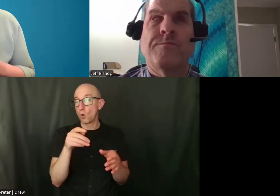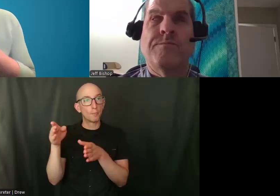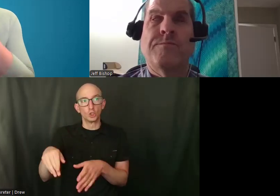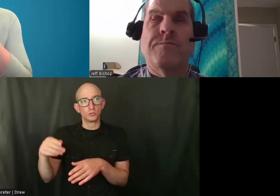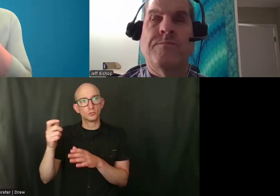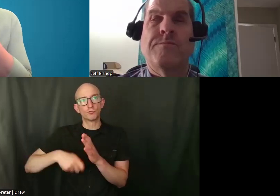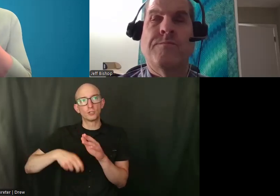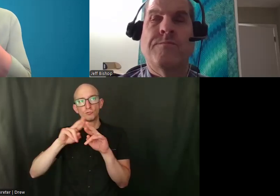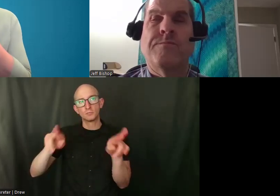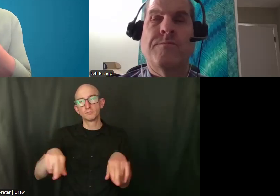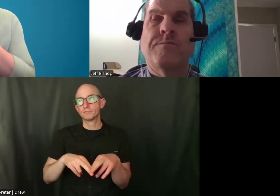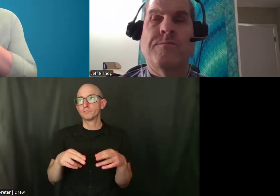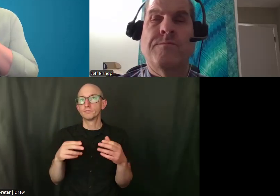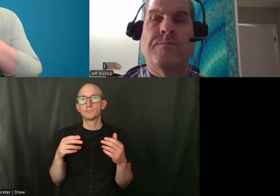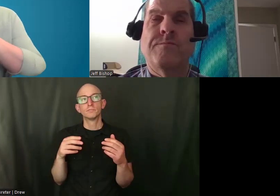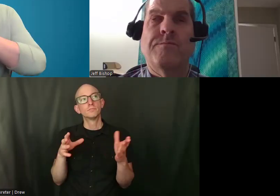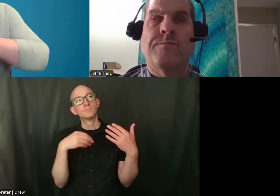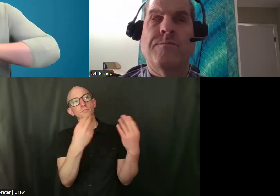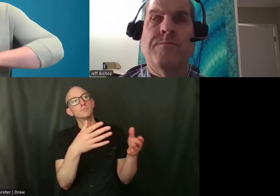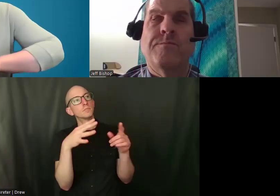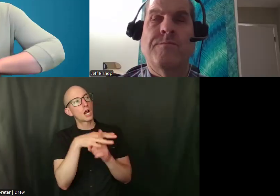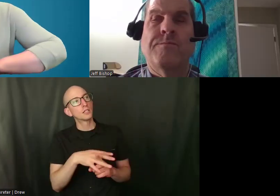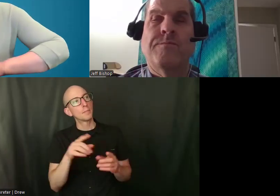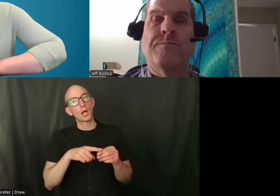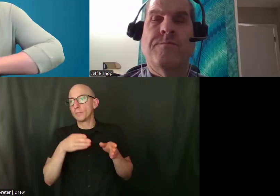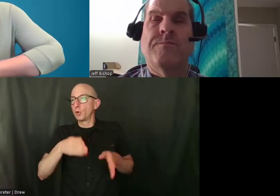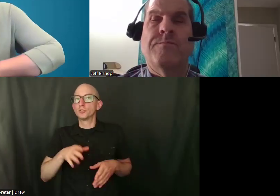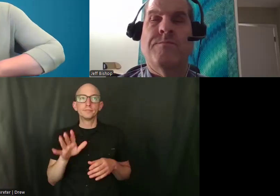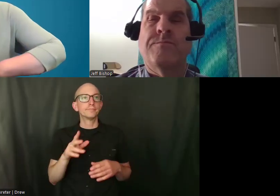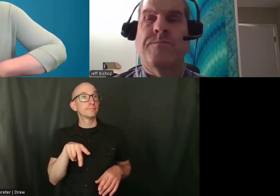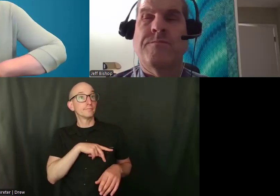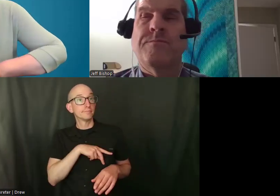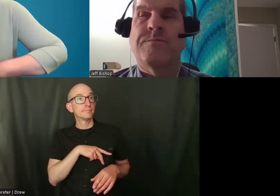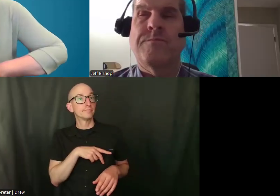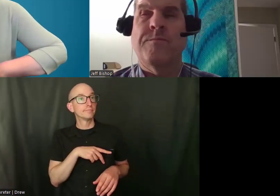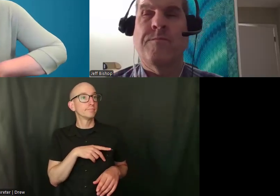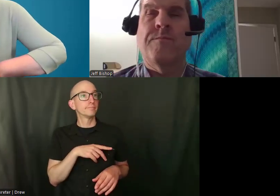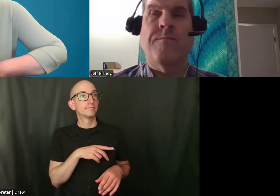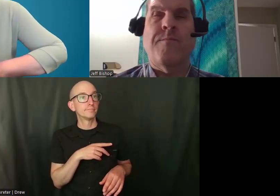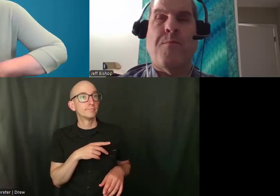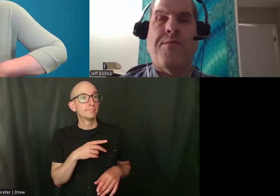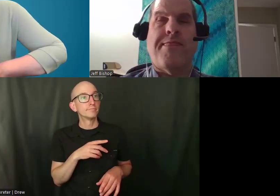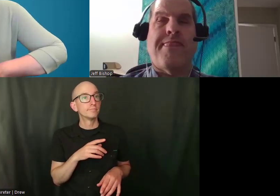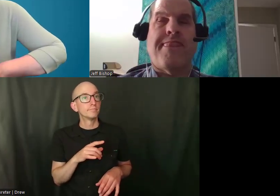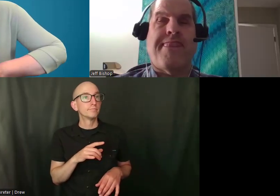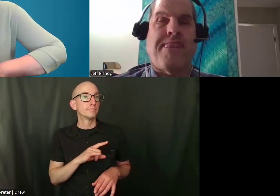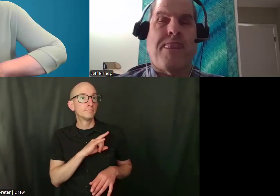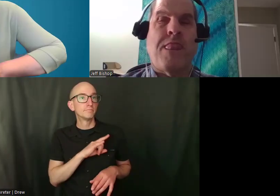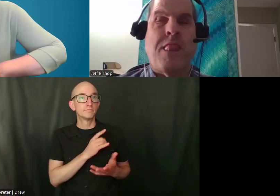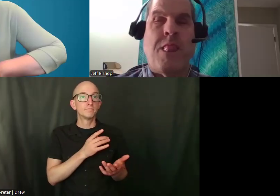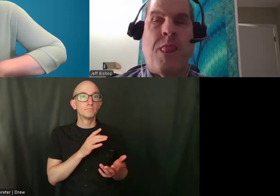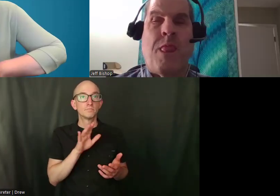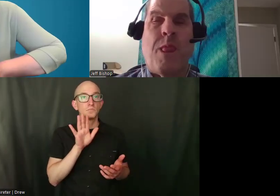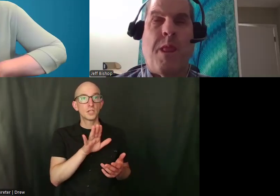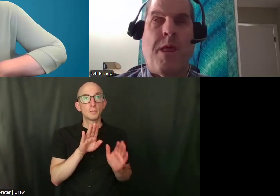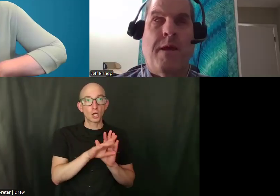like some context is maybe like to your personality or some of your personal background and some